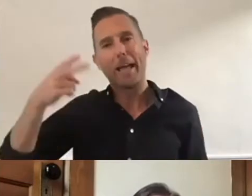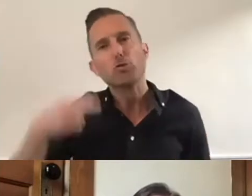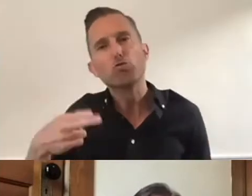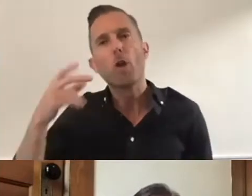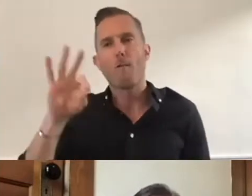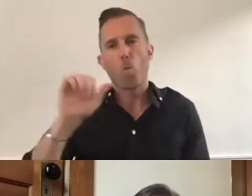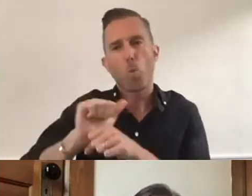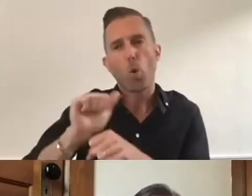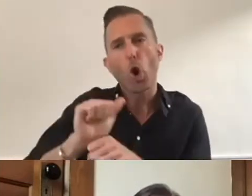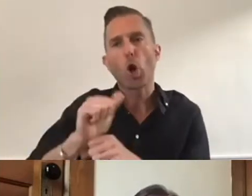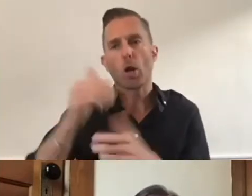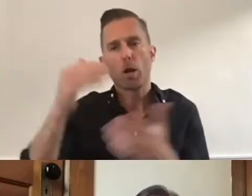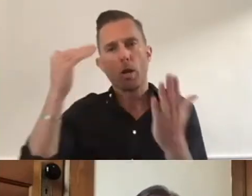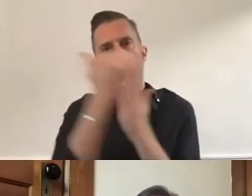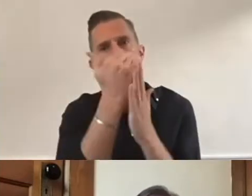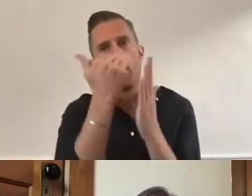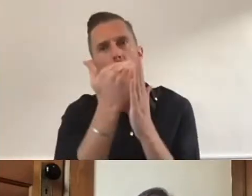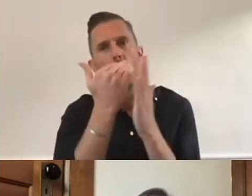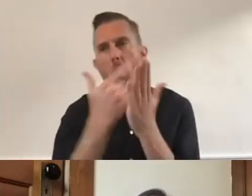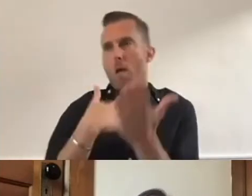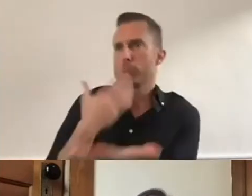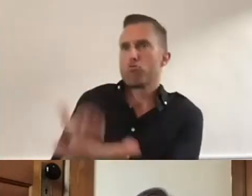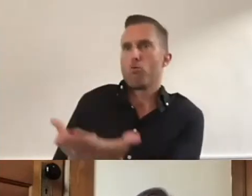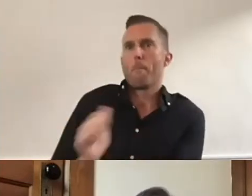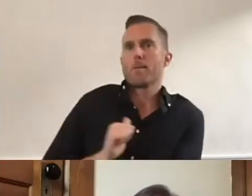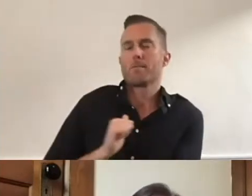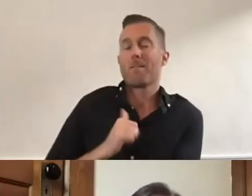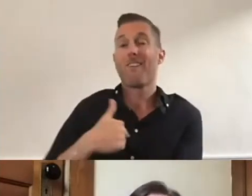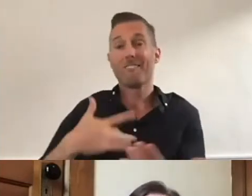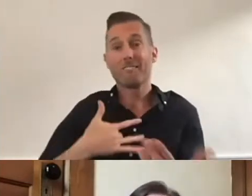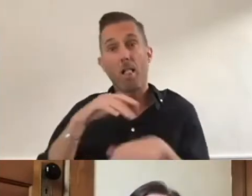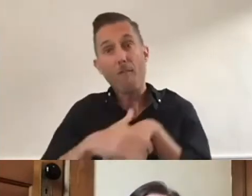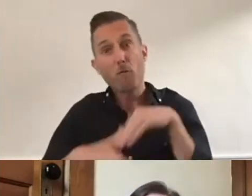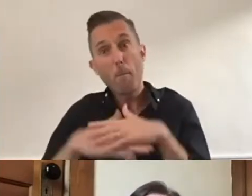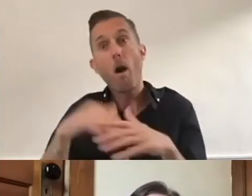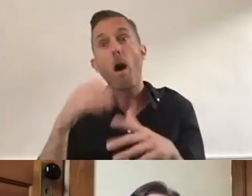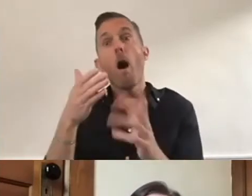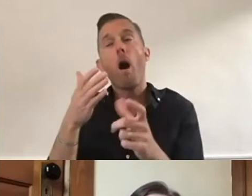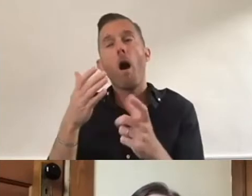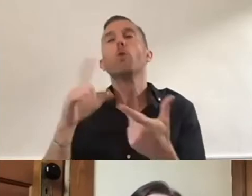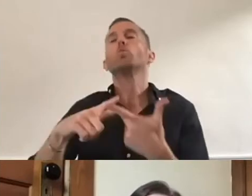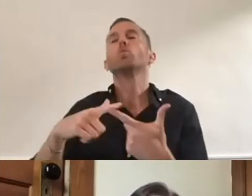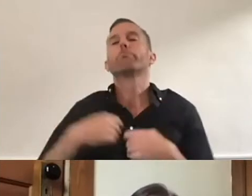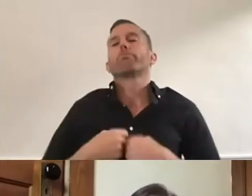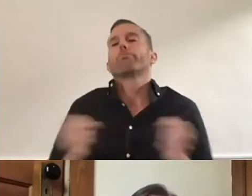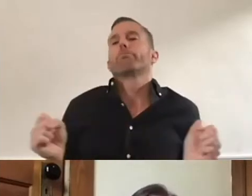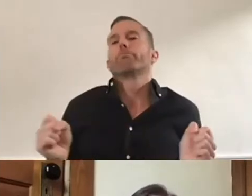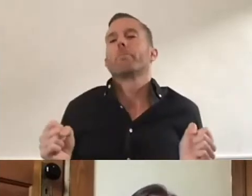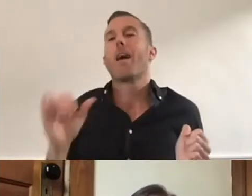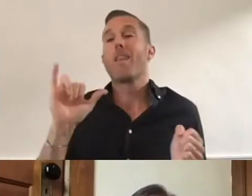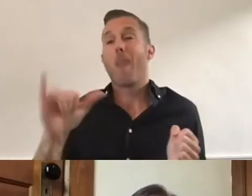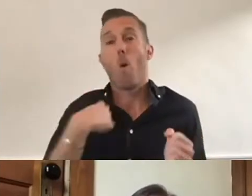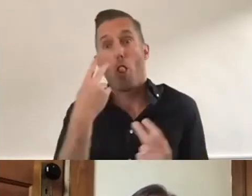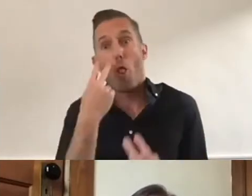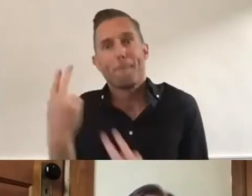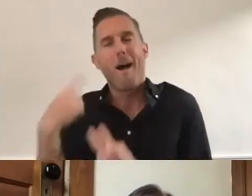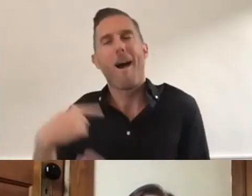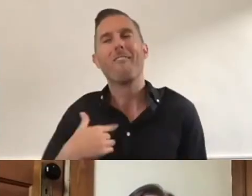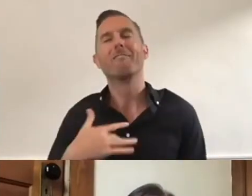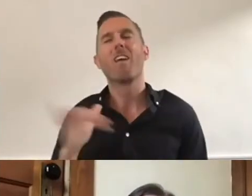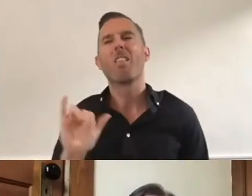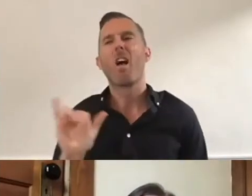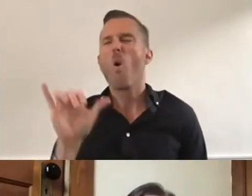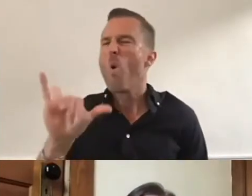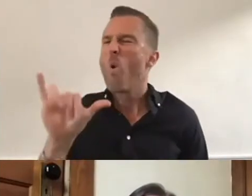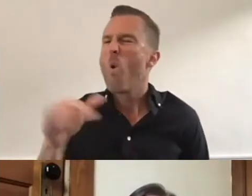work and that I feel comfortable enough identifying as that. And now I look back at that and feel like, oh, I owe